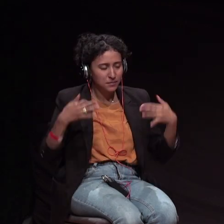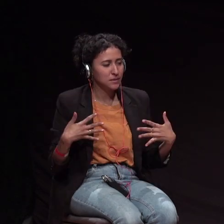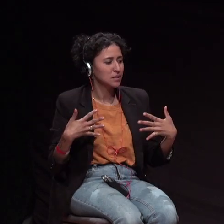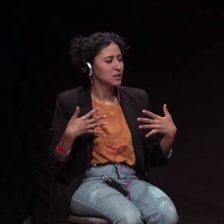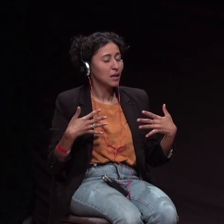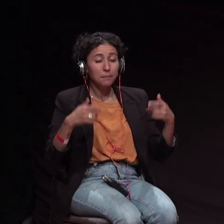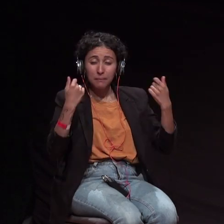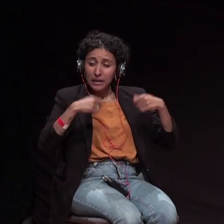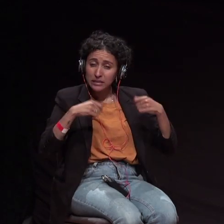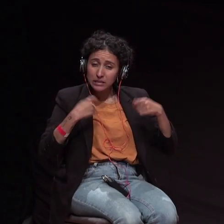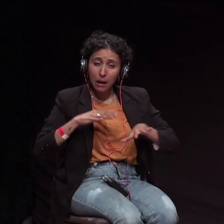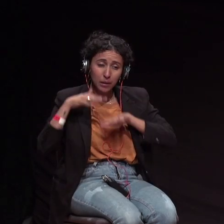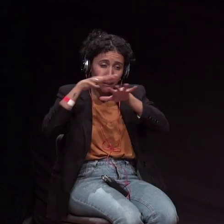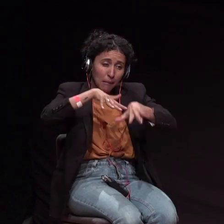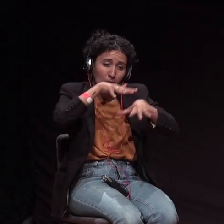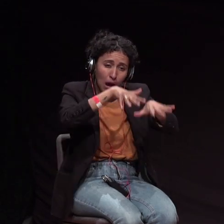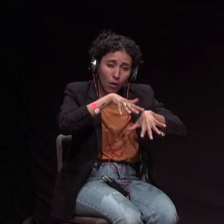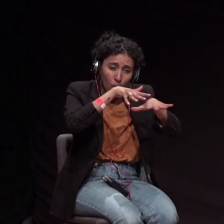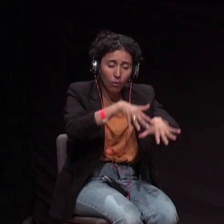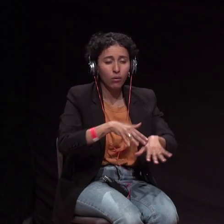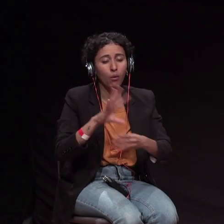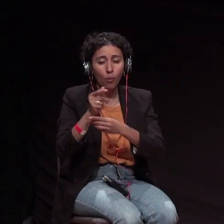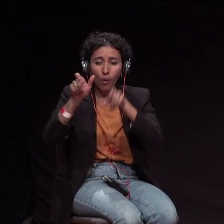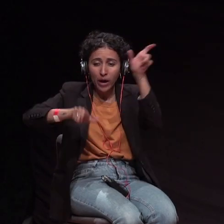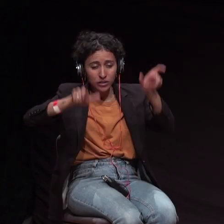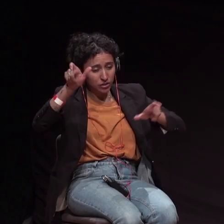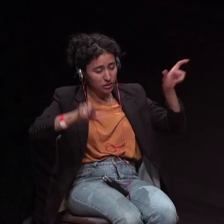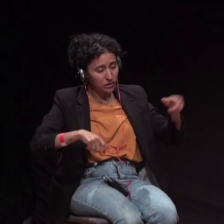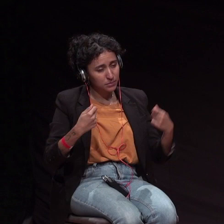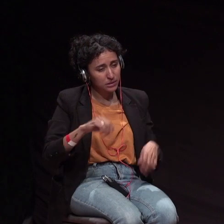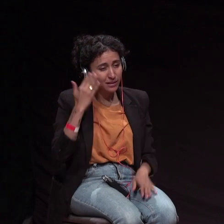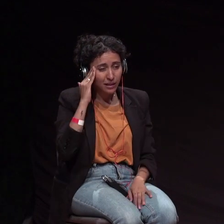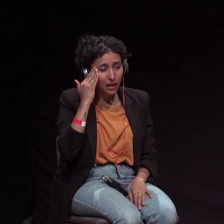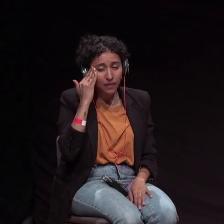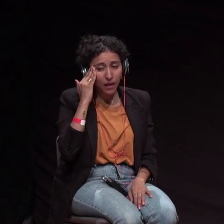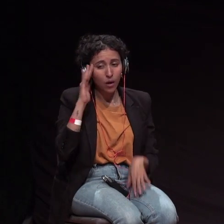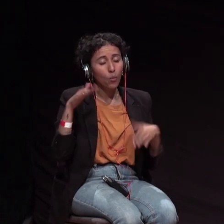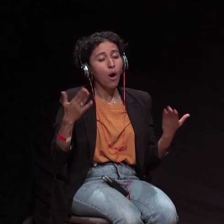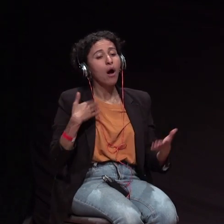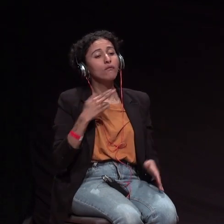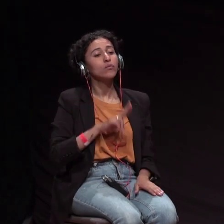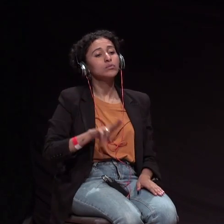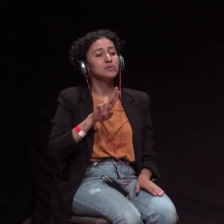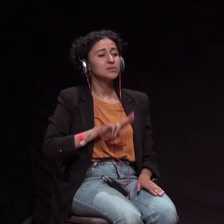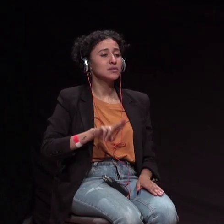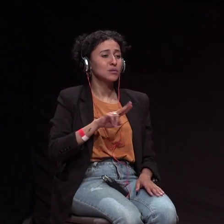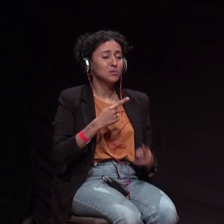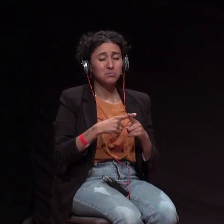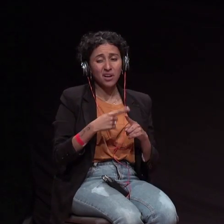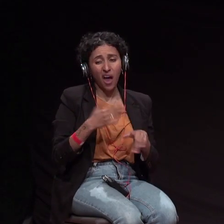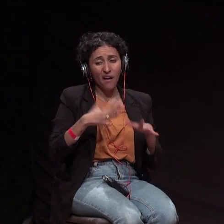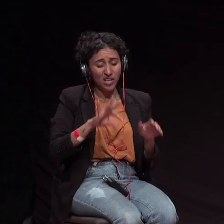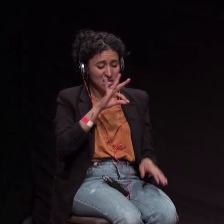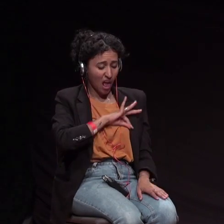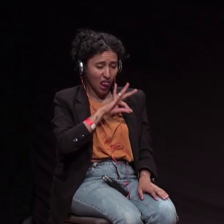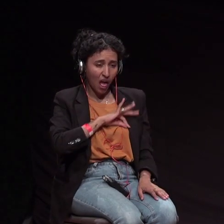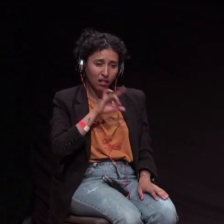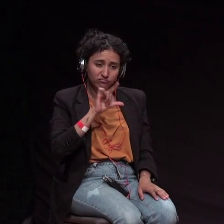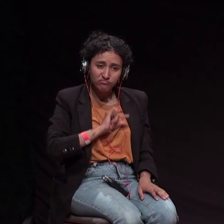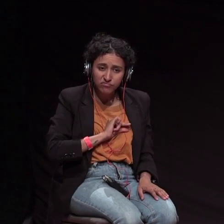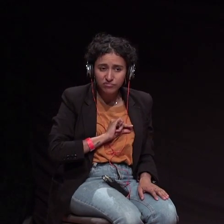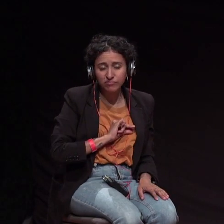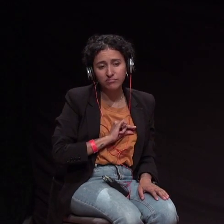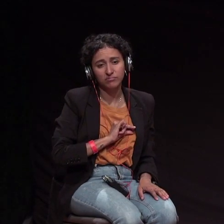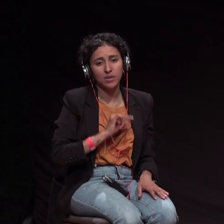Because oftentimes, what is it, right? Like, you're underpaid. You're probably an adjunct professor at a university that doesn't give two shits about you.